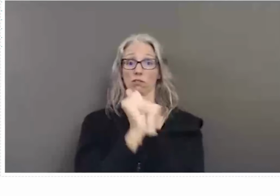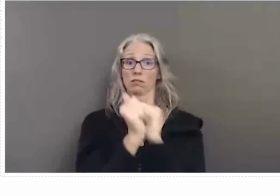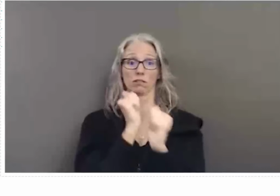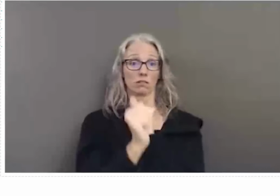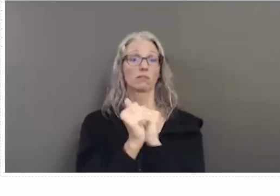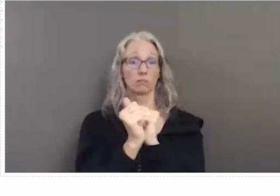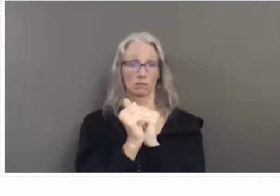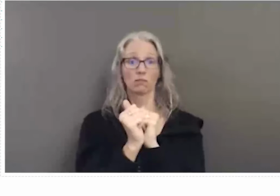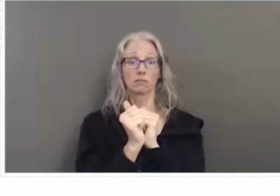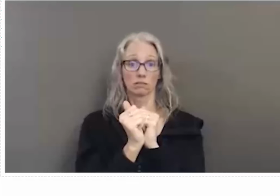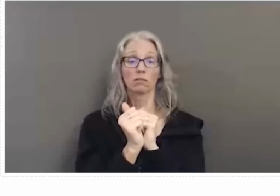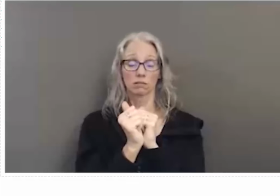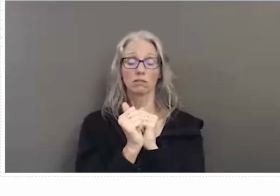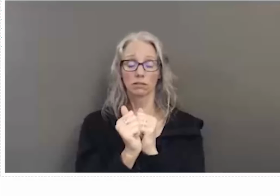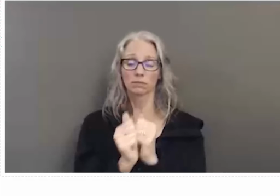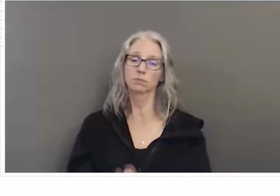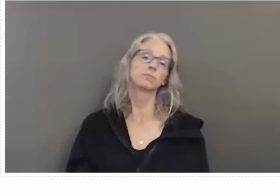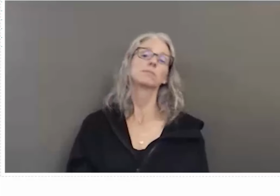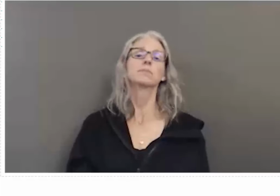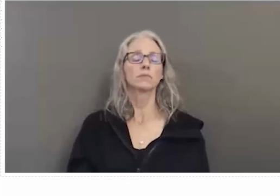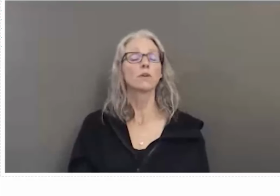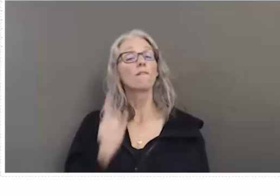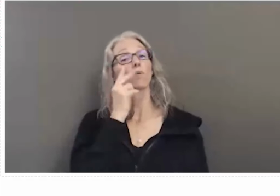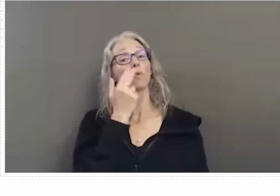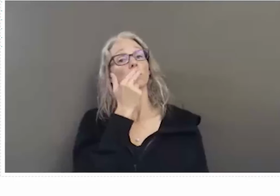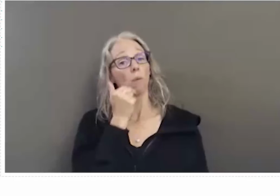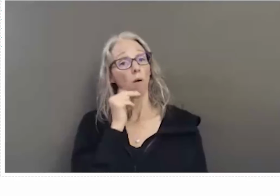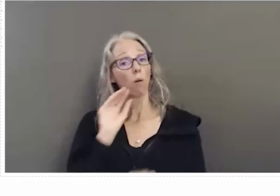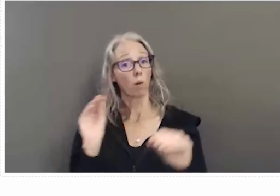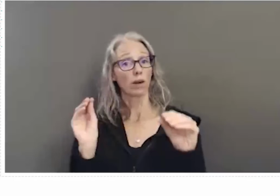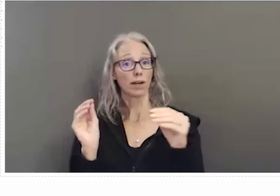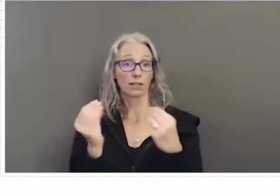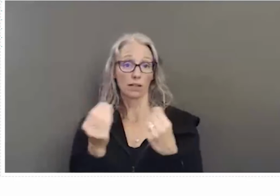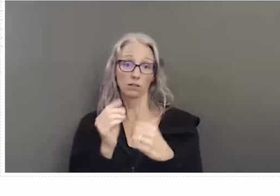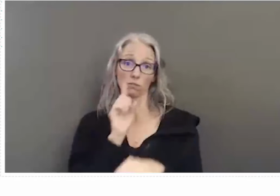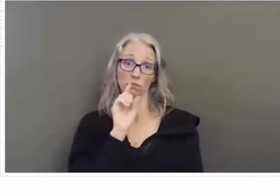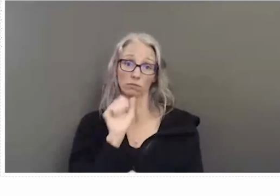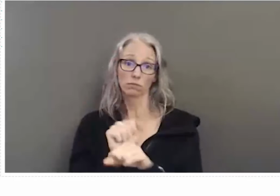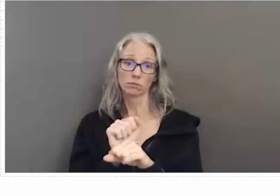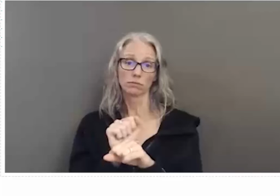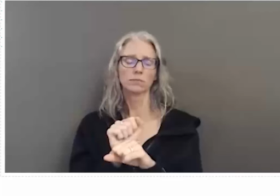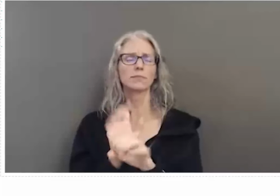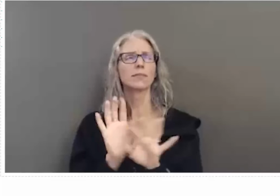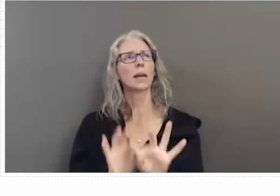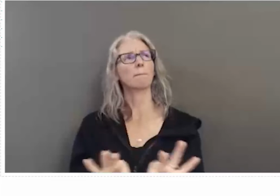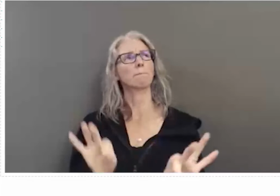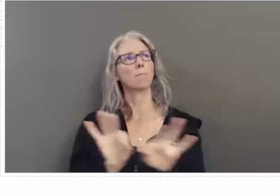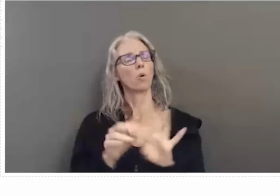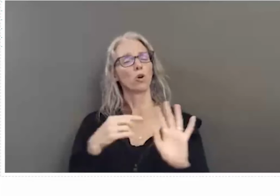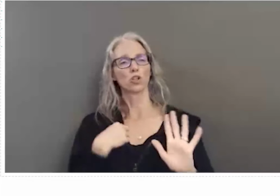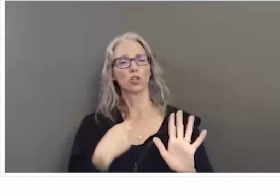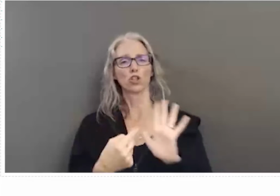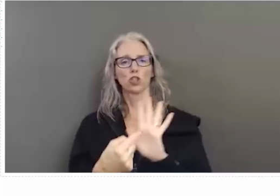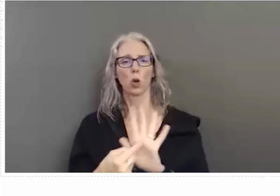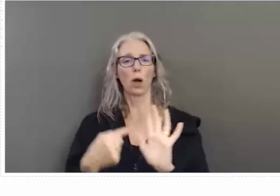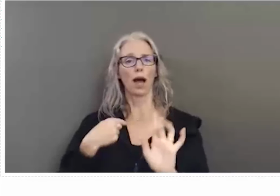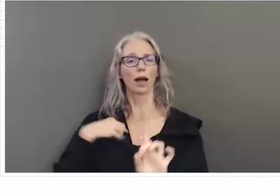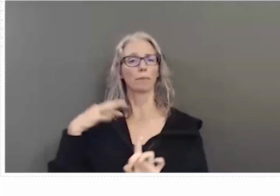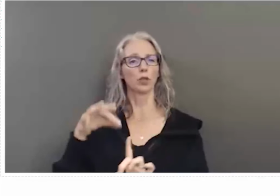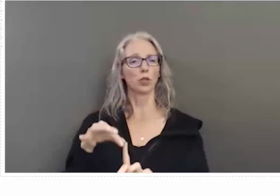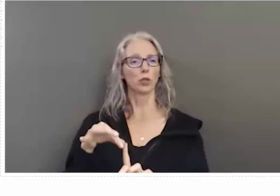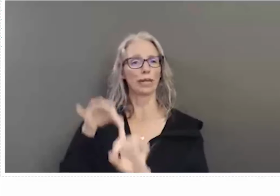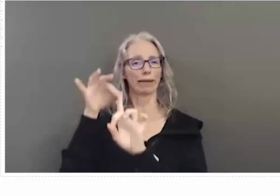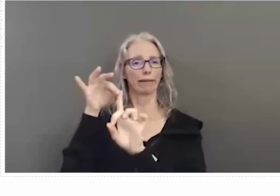and that's especially true with smaller organizations, is how can you be unique and how can you help a company solve an